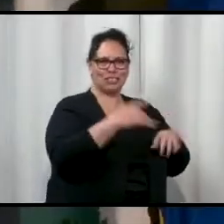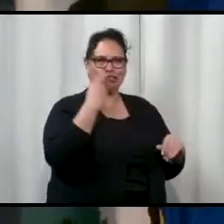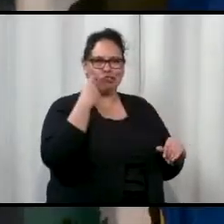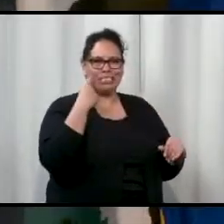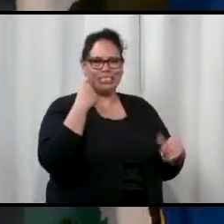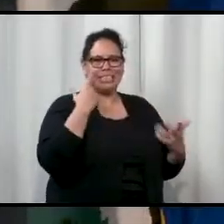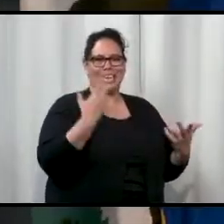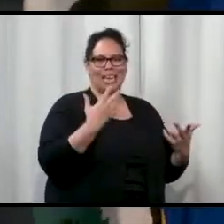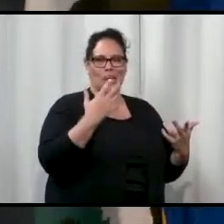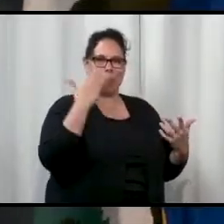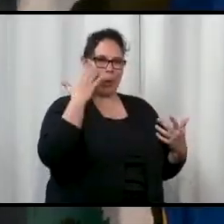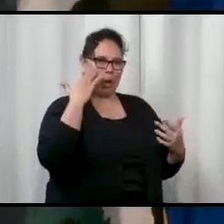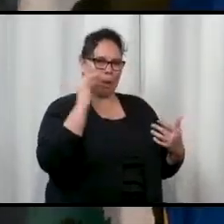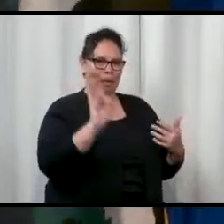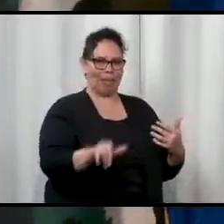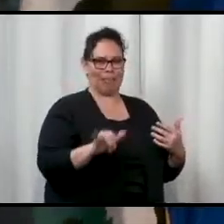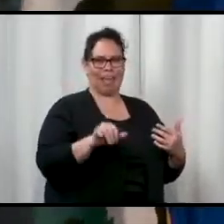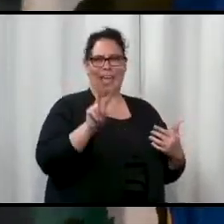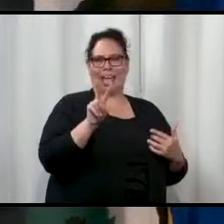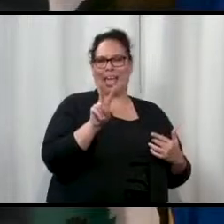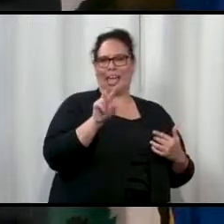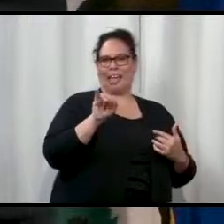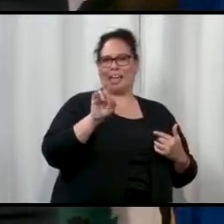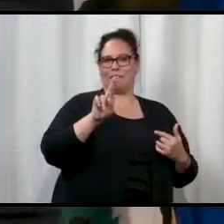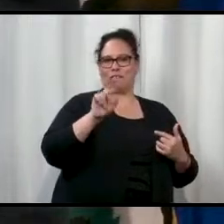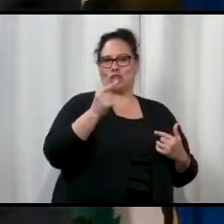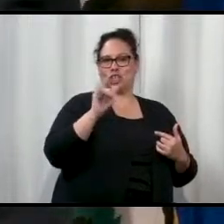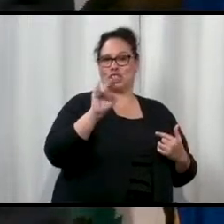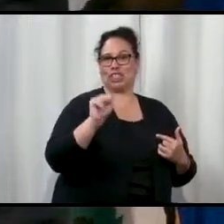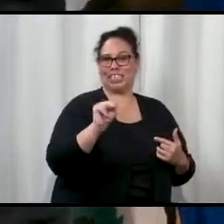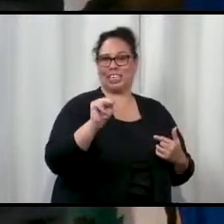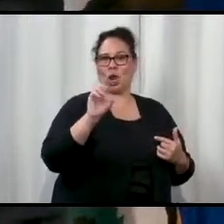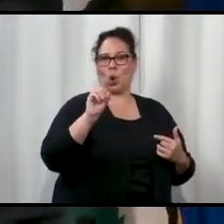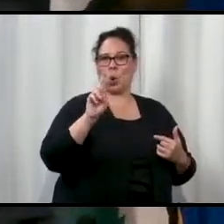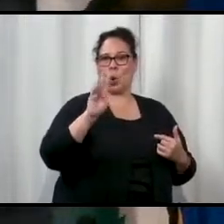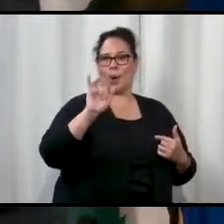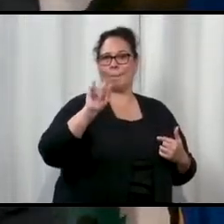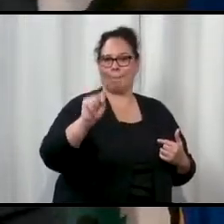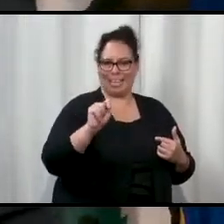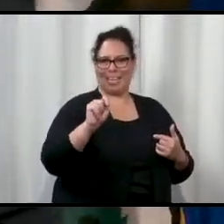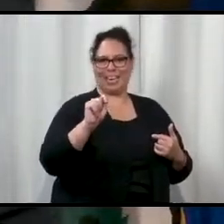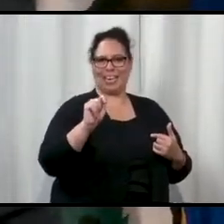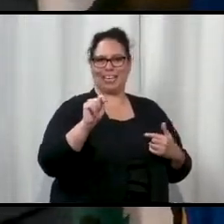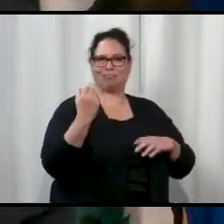recently, we know that Virgin Orbit, our first Space Beach company,